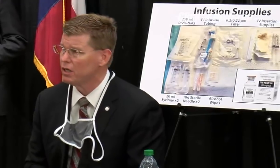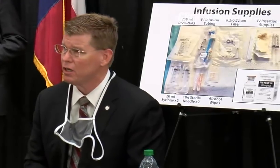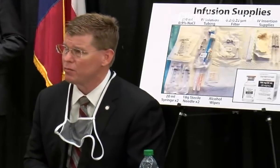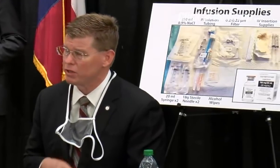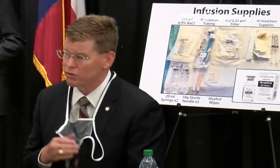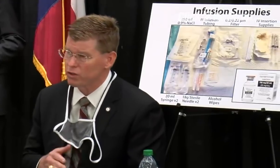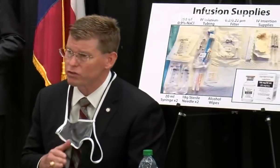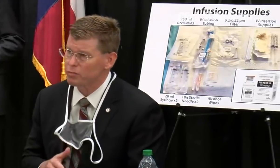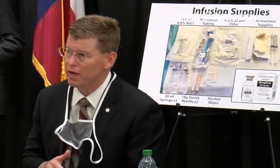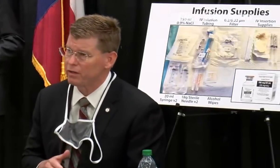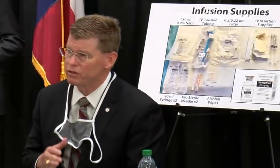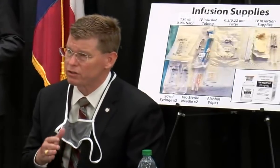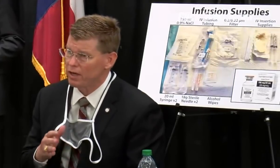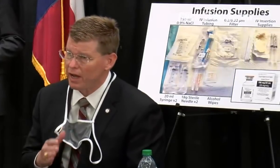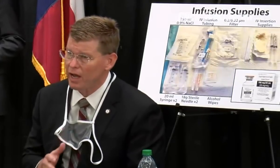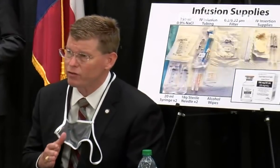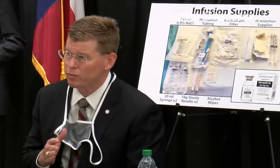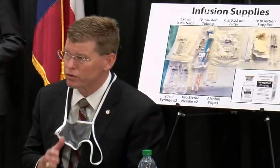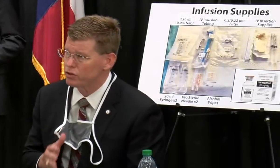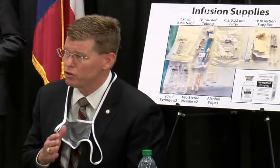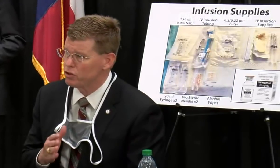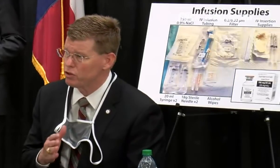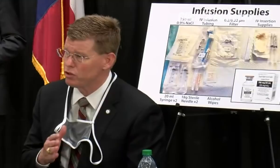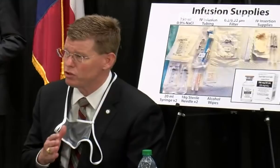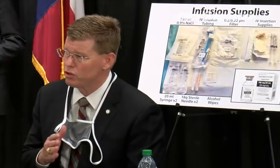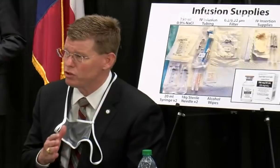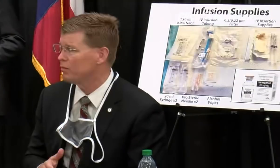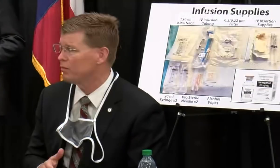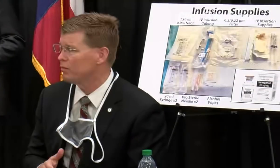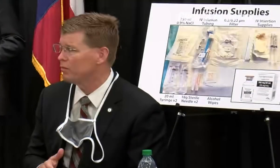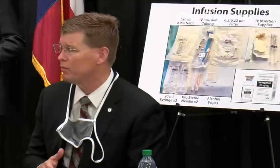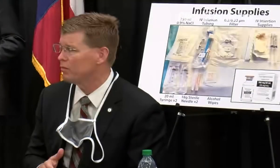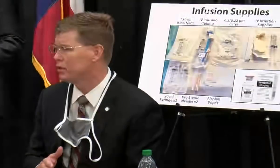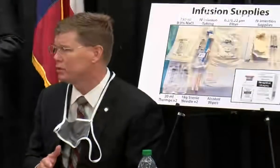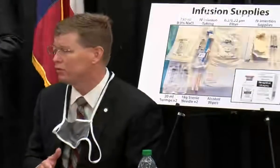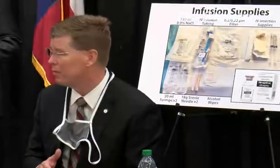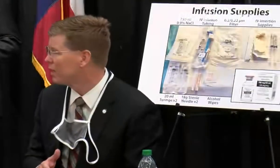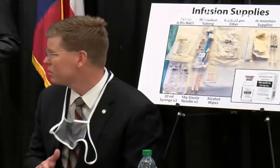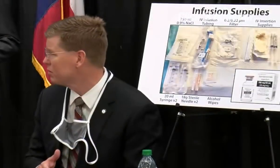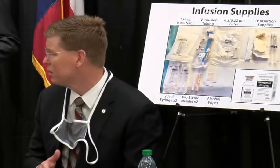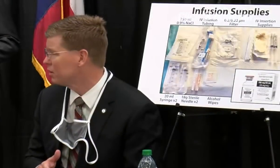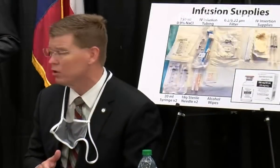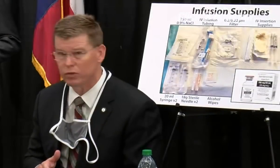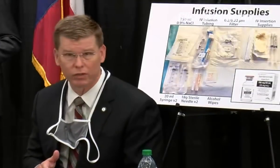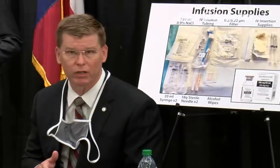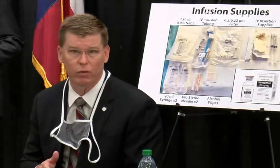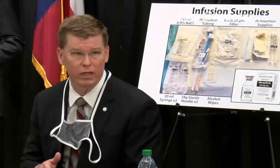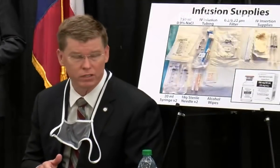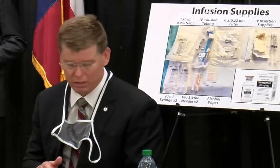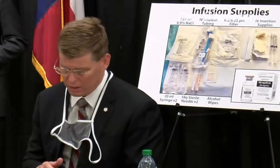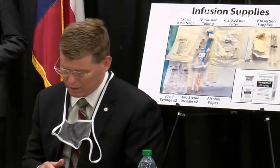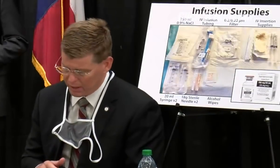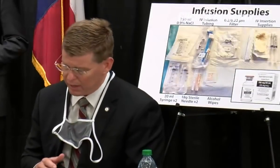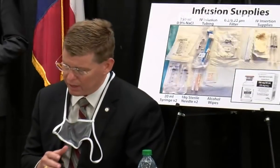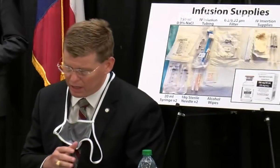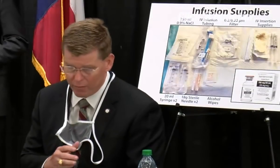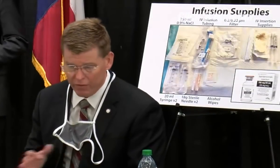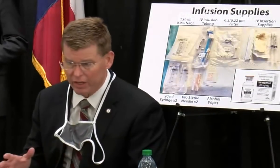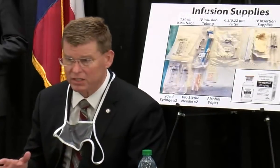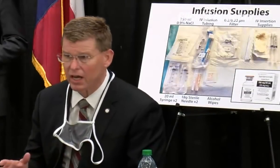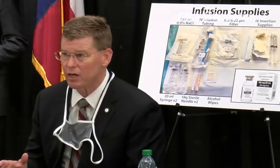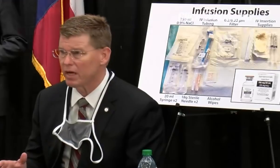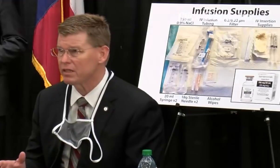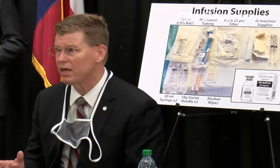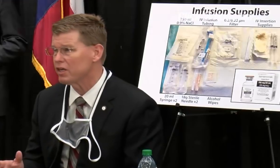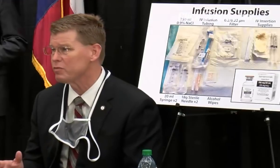nation, because first responders have to presume every person they come in contact with is COVID positive until proven otherwise. I'm